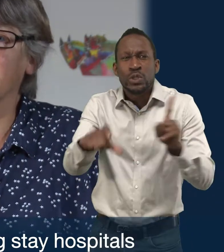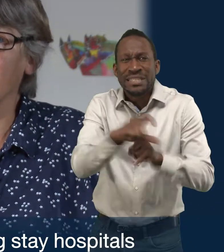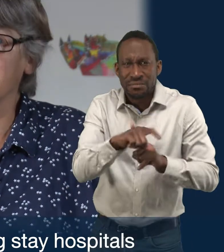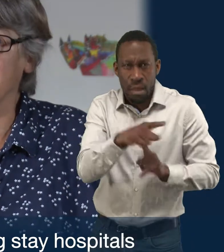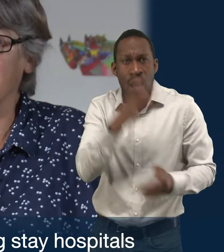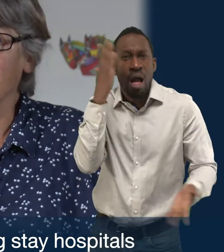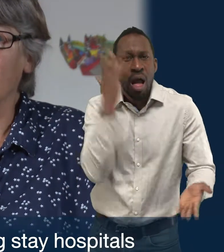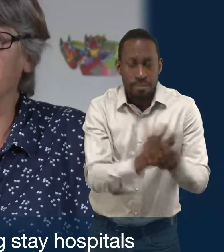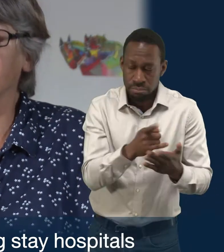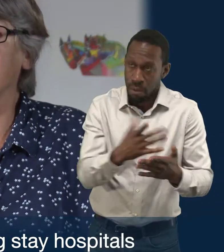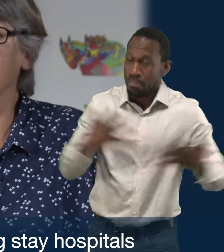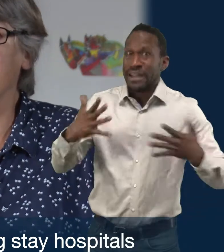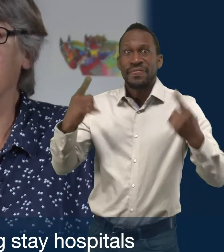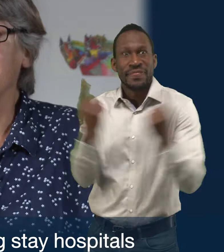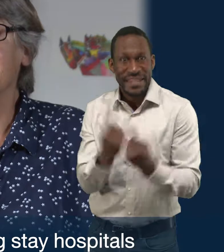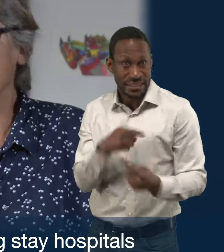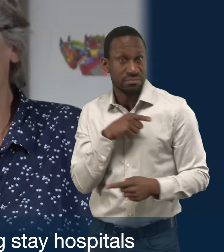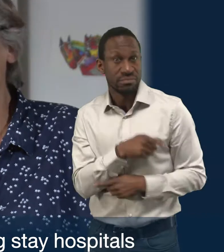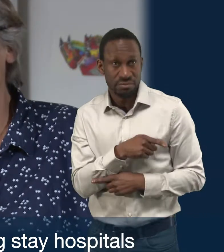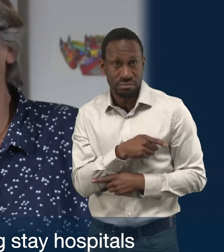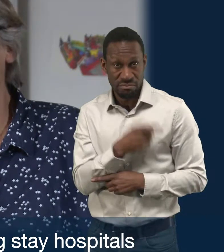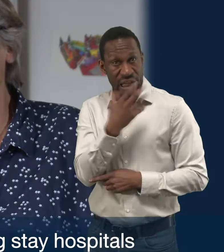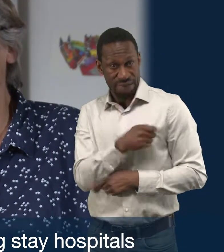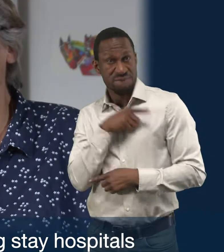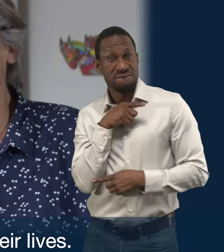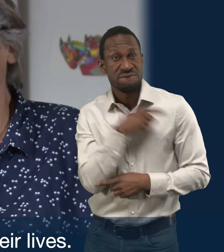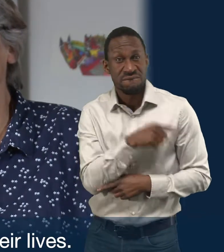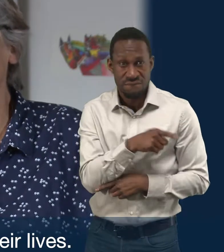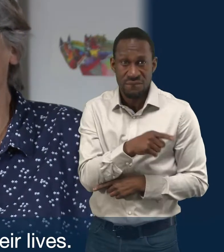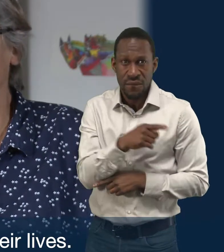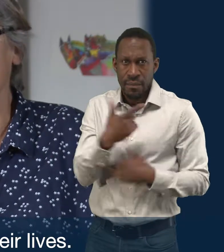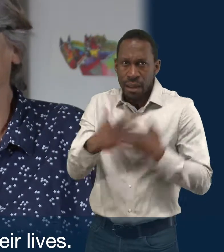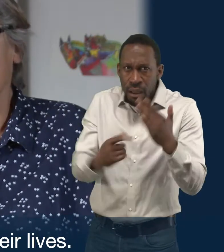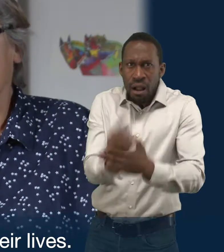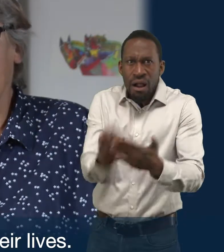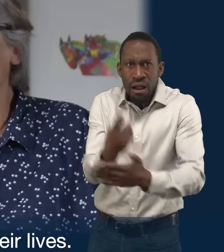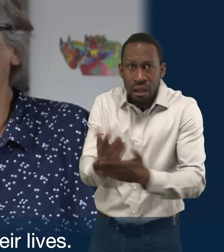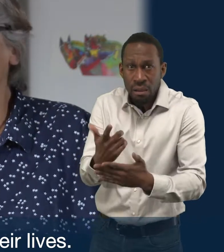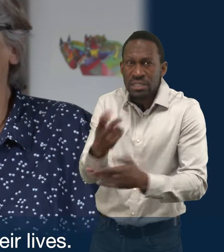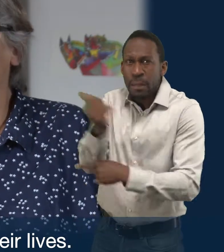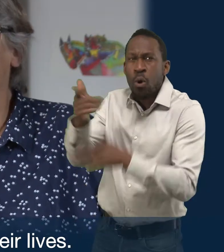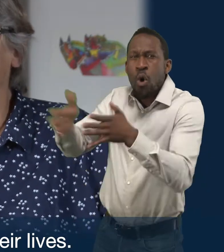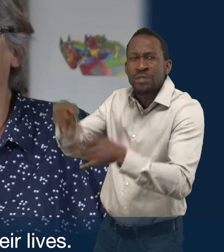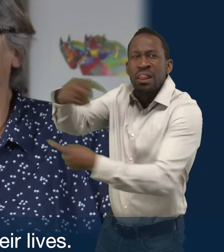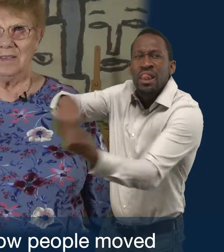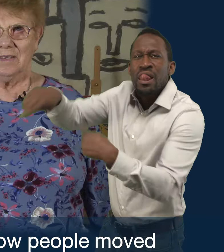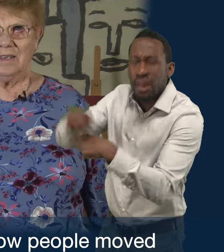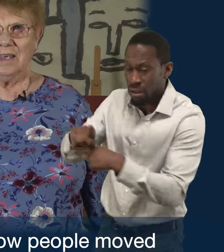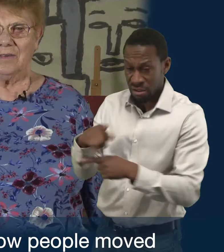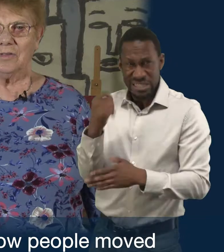some of the long stay hospitals where disabled people with learning difficulties lived out most of their